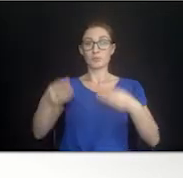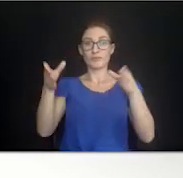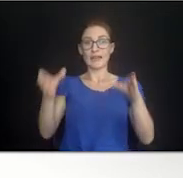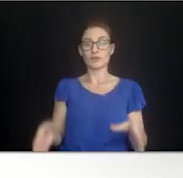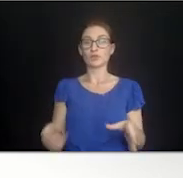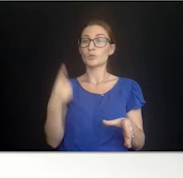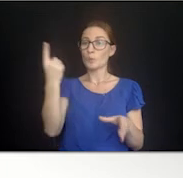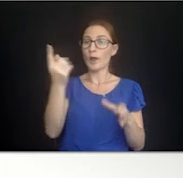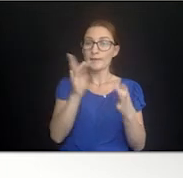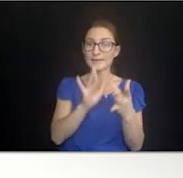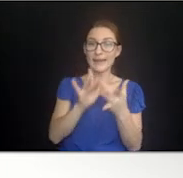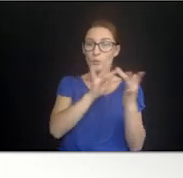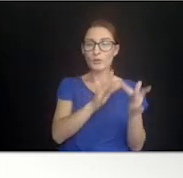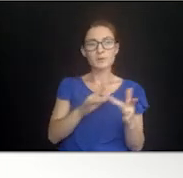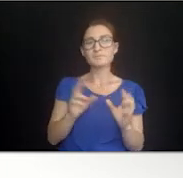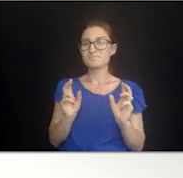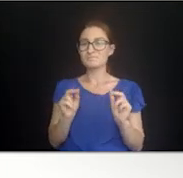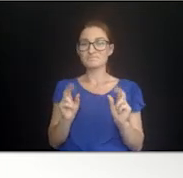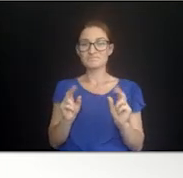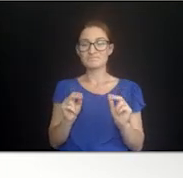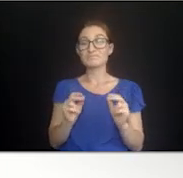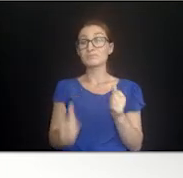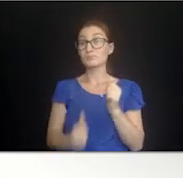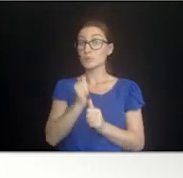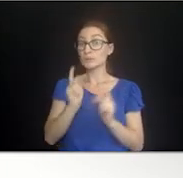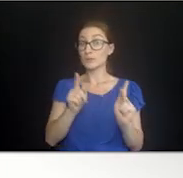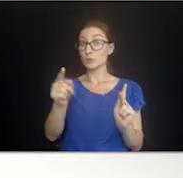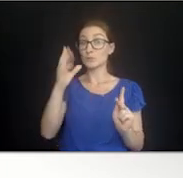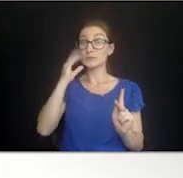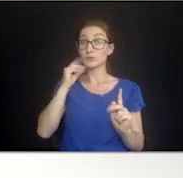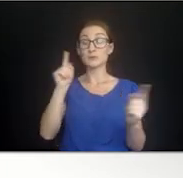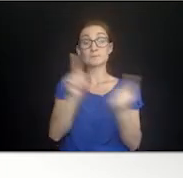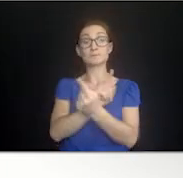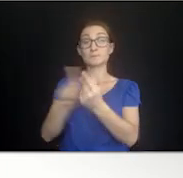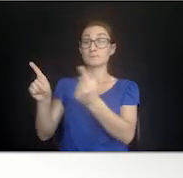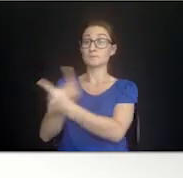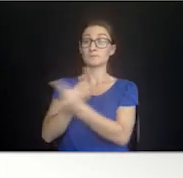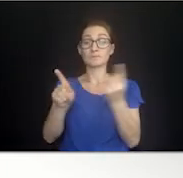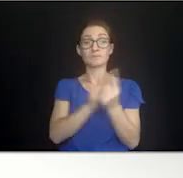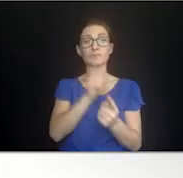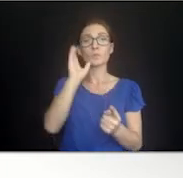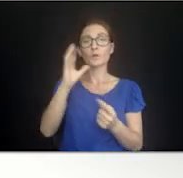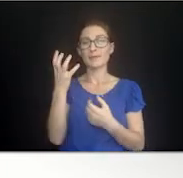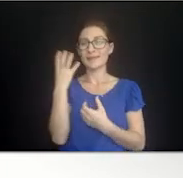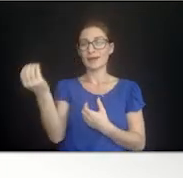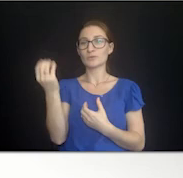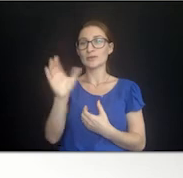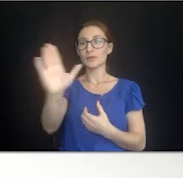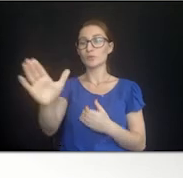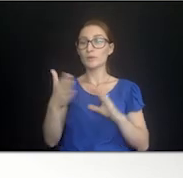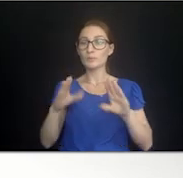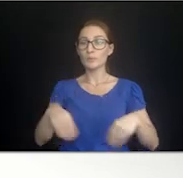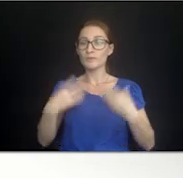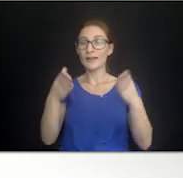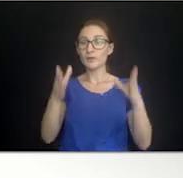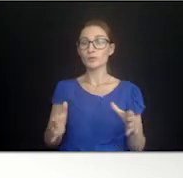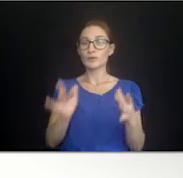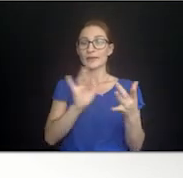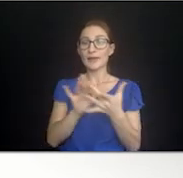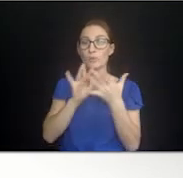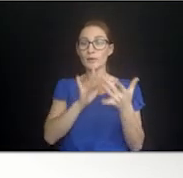network. And most of the people that you will deal with on your journey will be outside of the provider